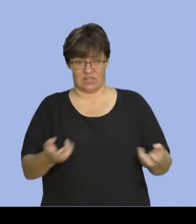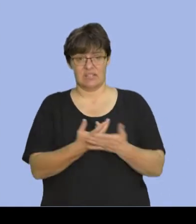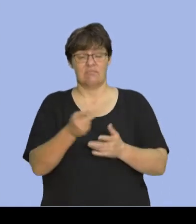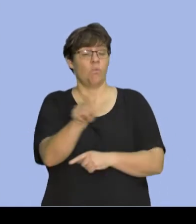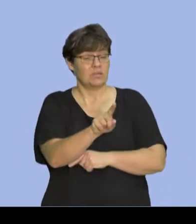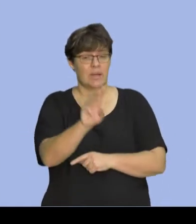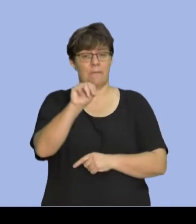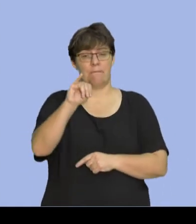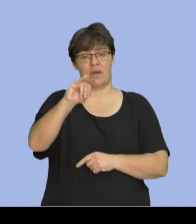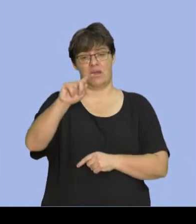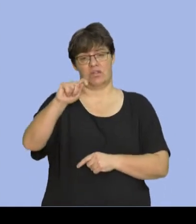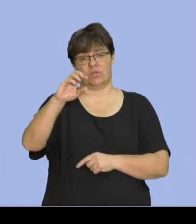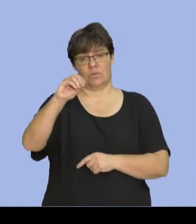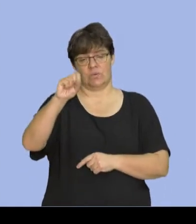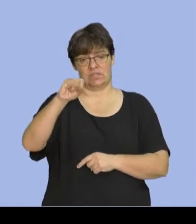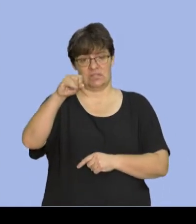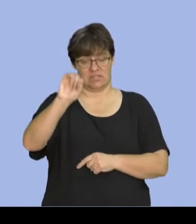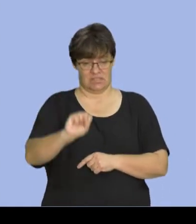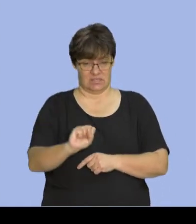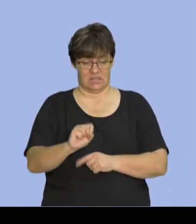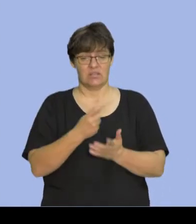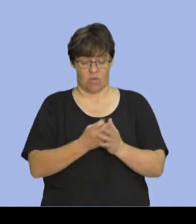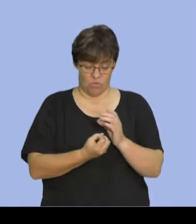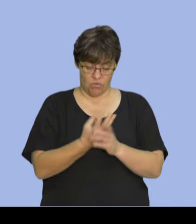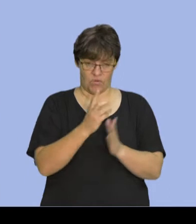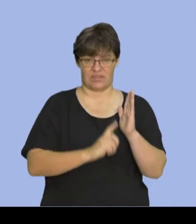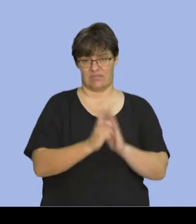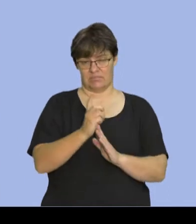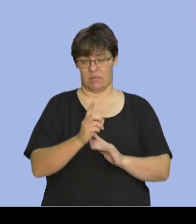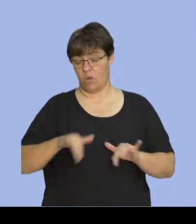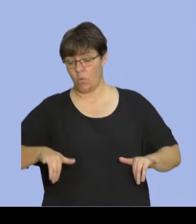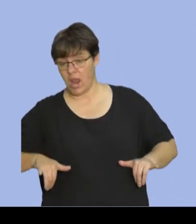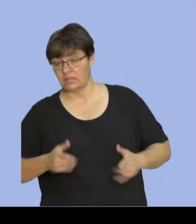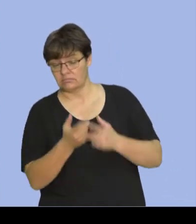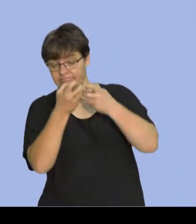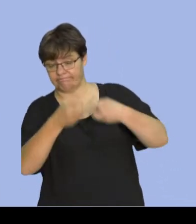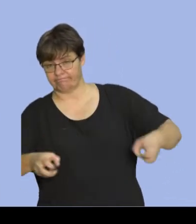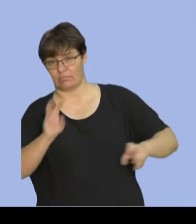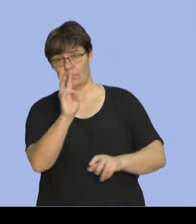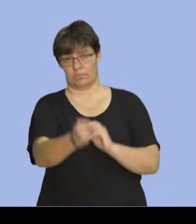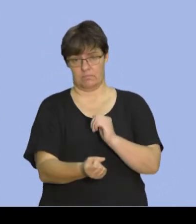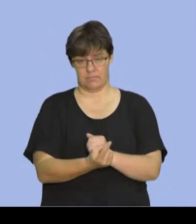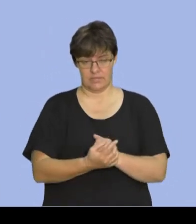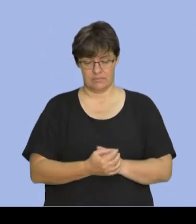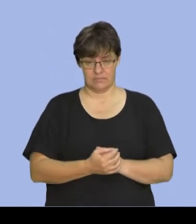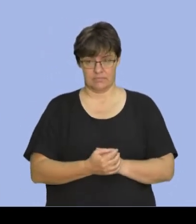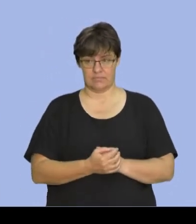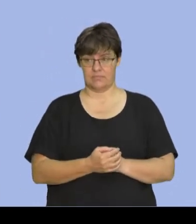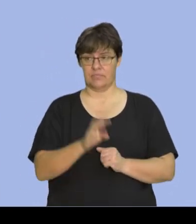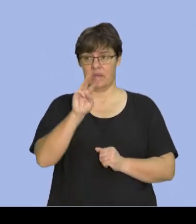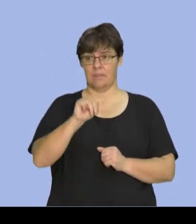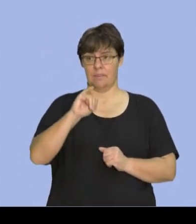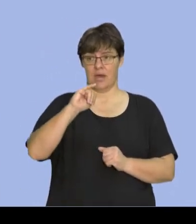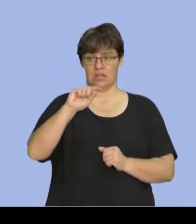So the cell continues its growth and development in anticipation of mitosis. The mitochondria will divide